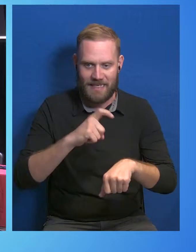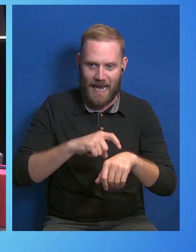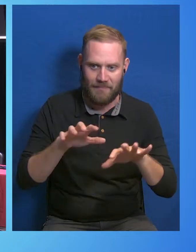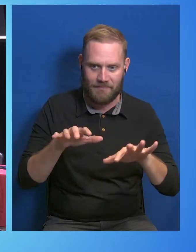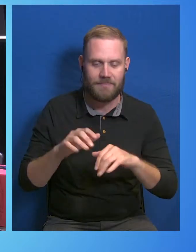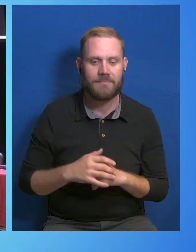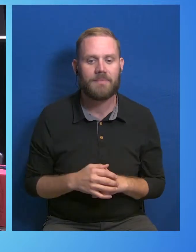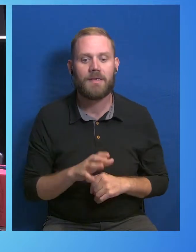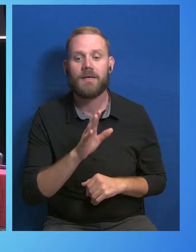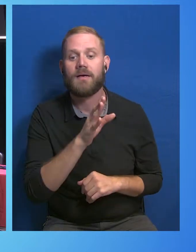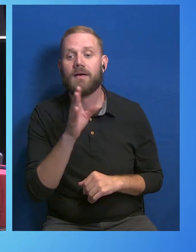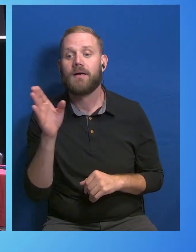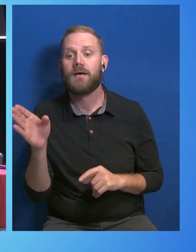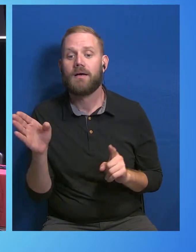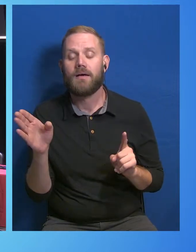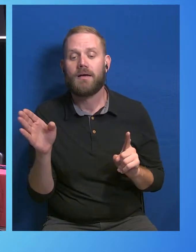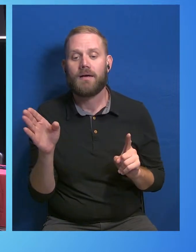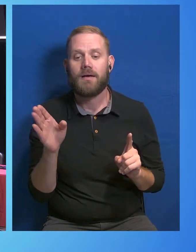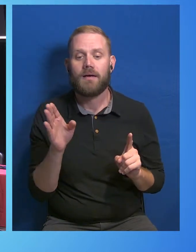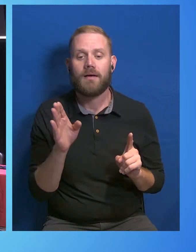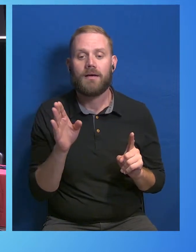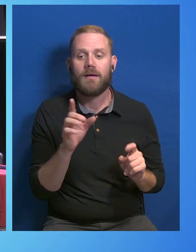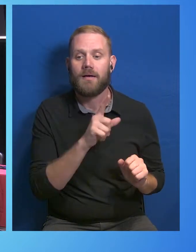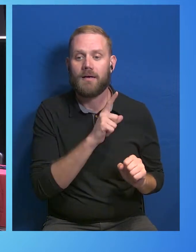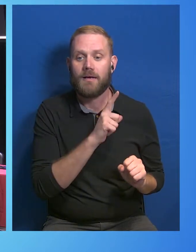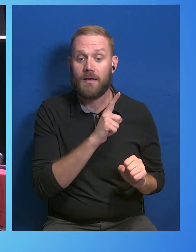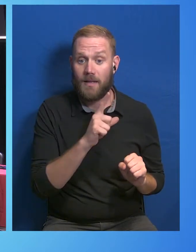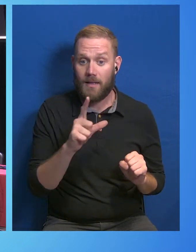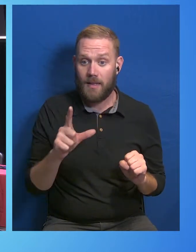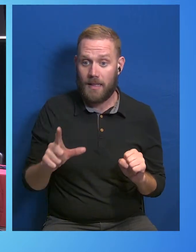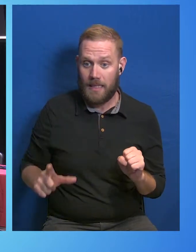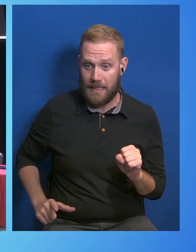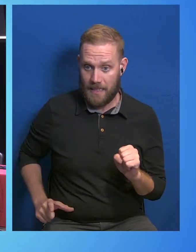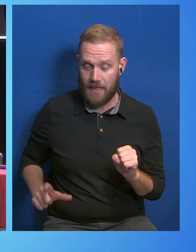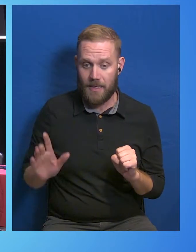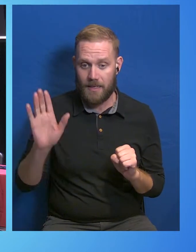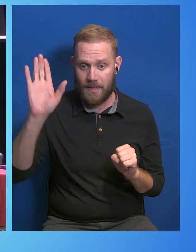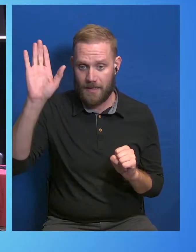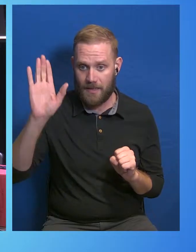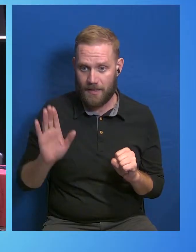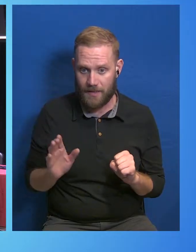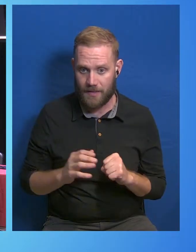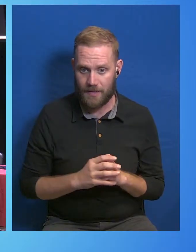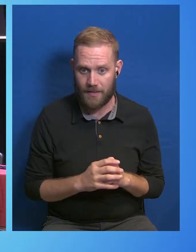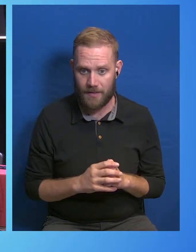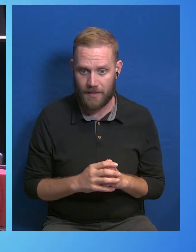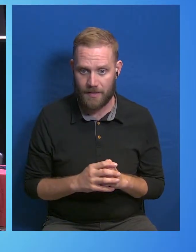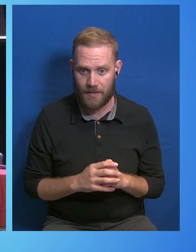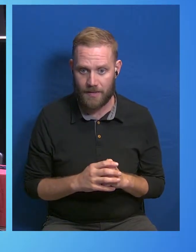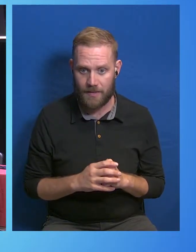This is board member. Oh. Yeah. This is Board Member Bove.